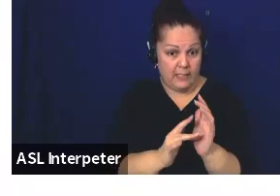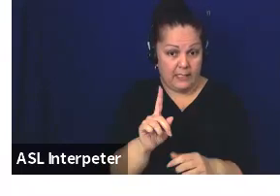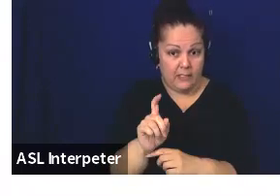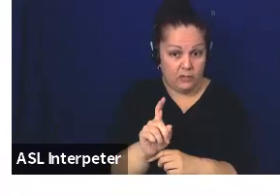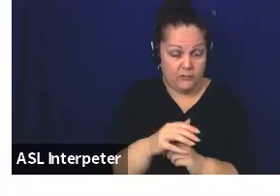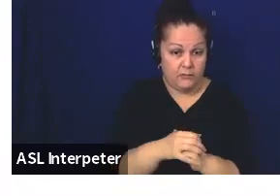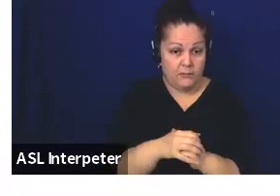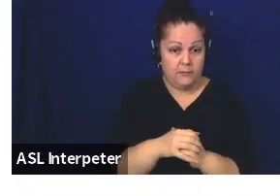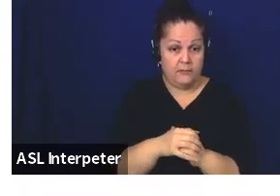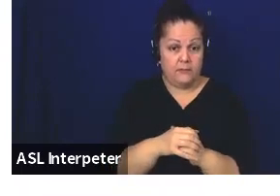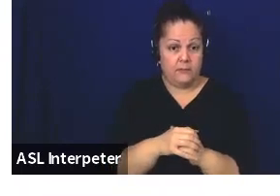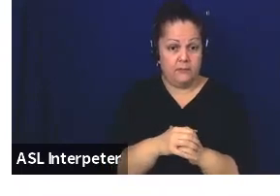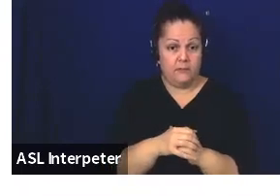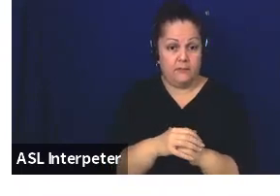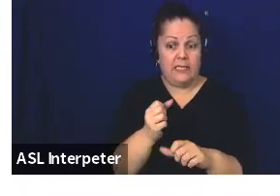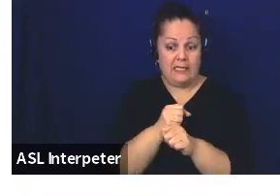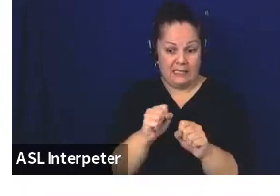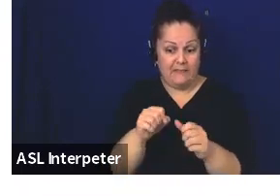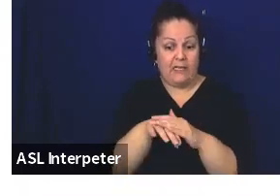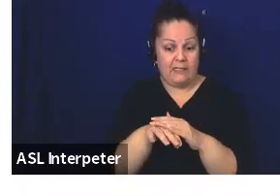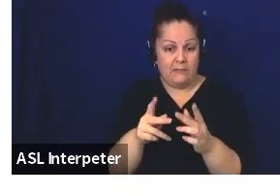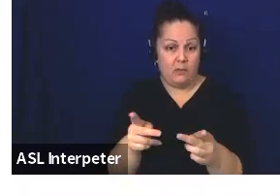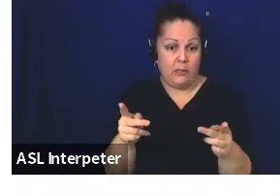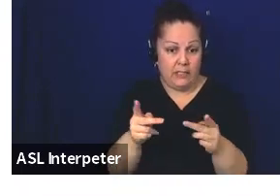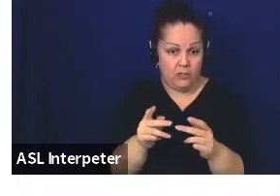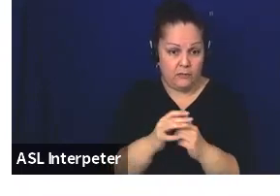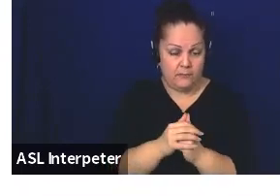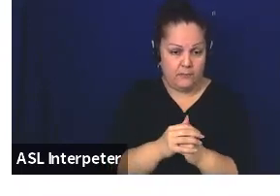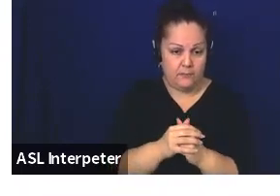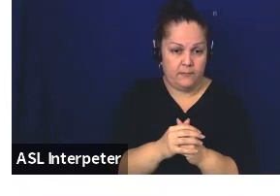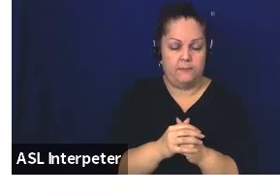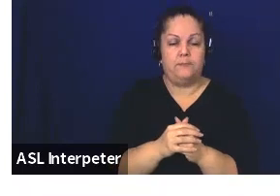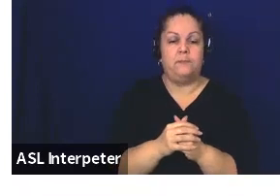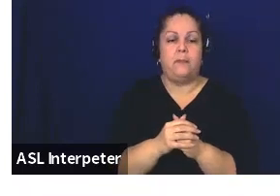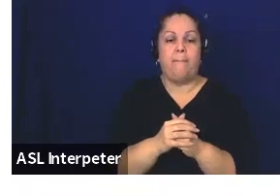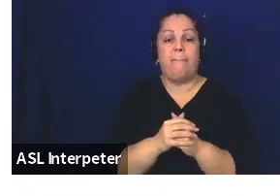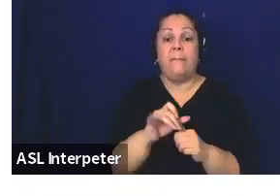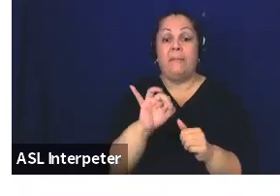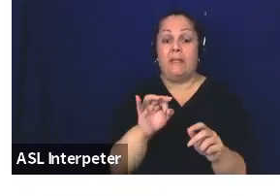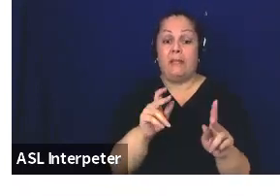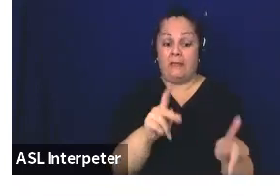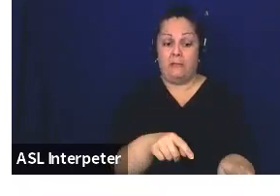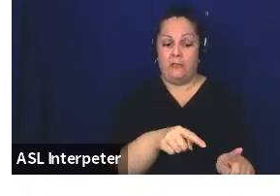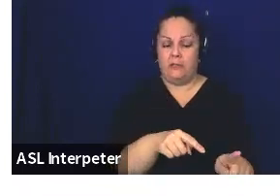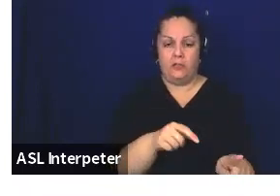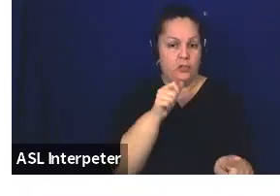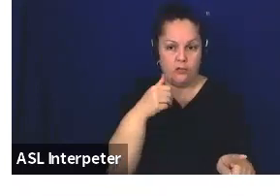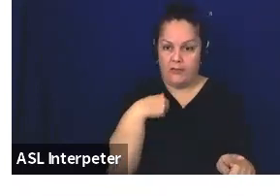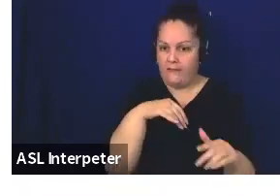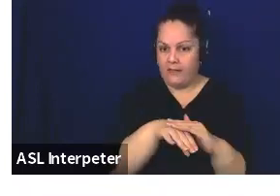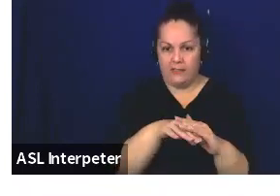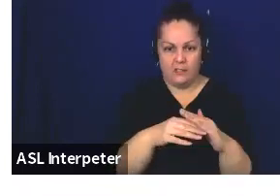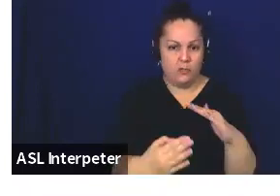at safe and accessible locations? And lastly, If the individual does not have access to